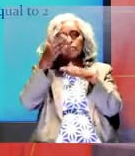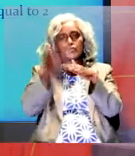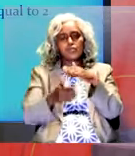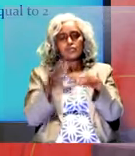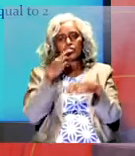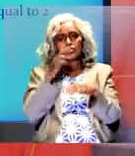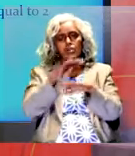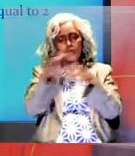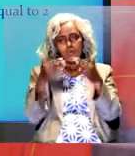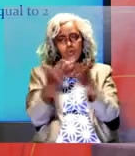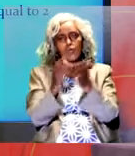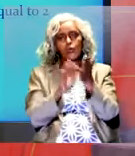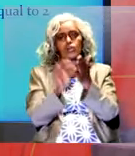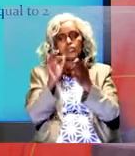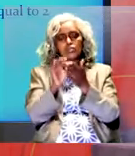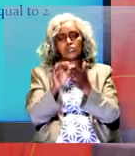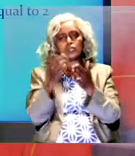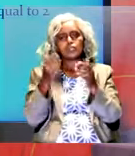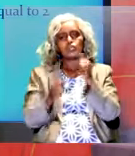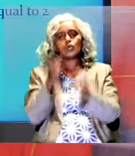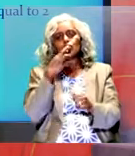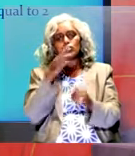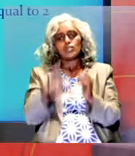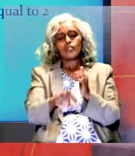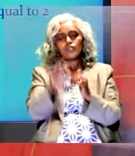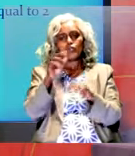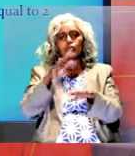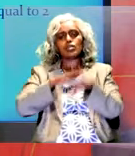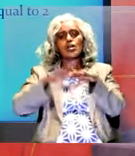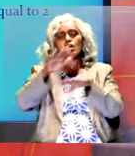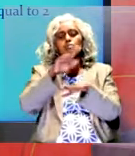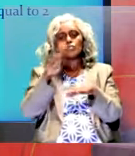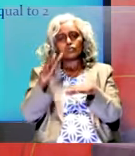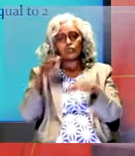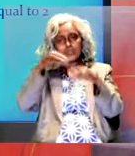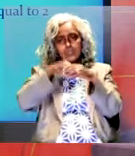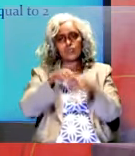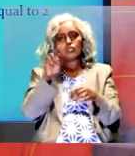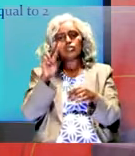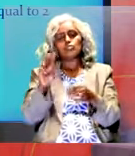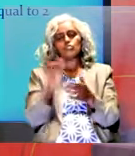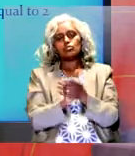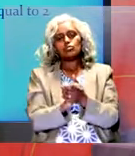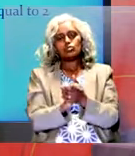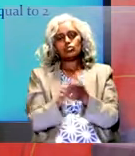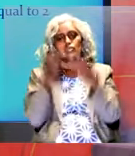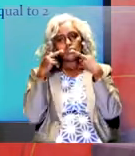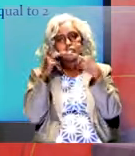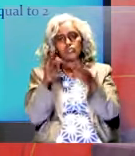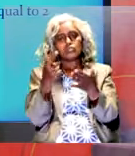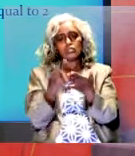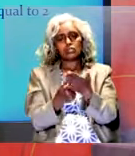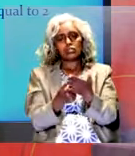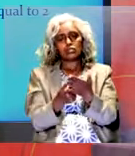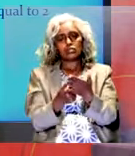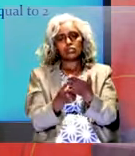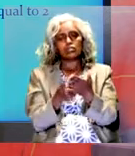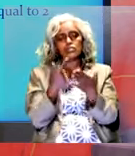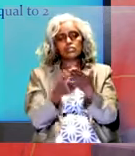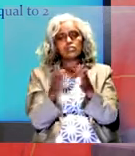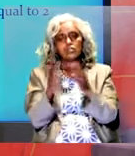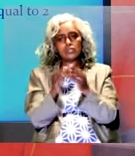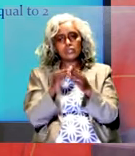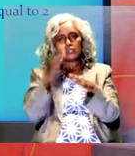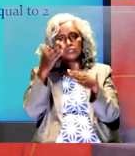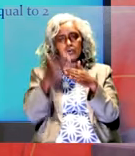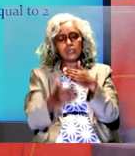are all numbers which are found above 2, including 2. Look, you can see this one, this set is